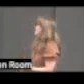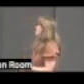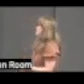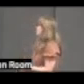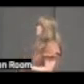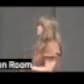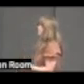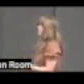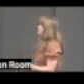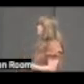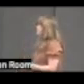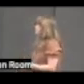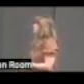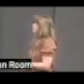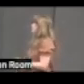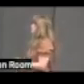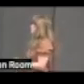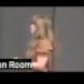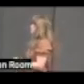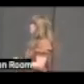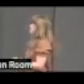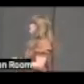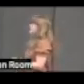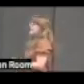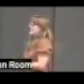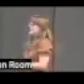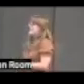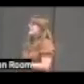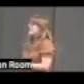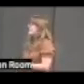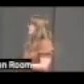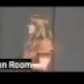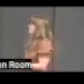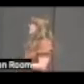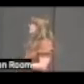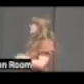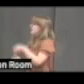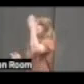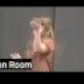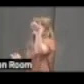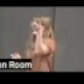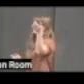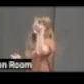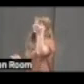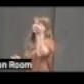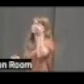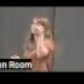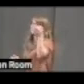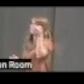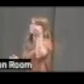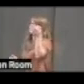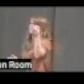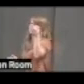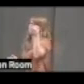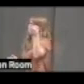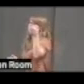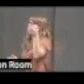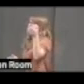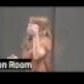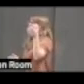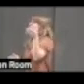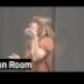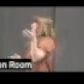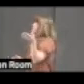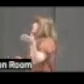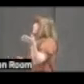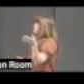So that was Taishan, and I believe Bai Yang. And Taishan on the left is actually an American-born panda.